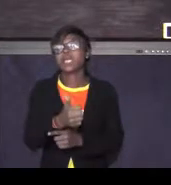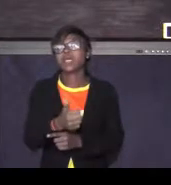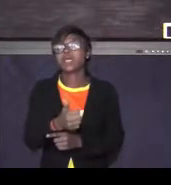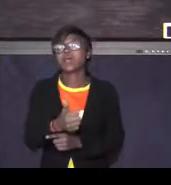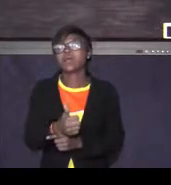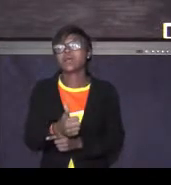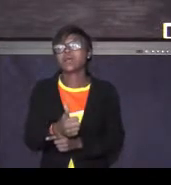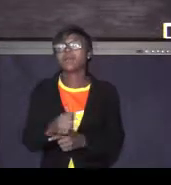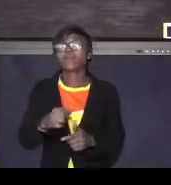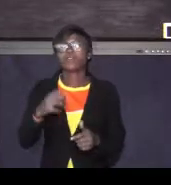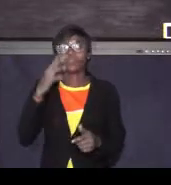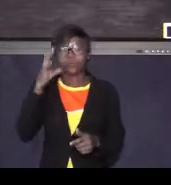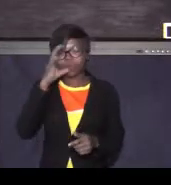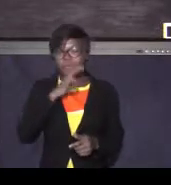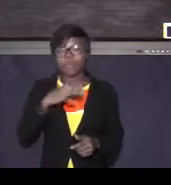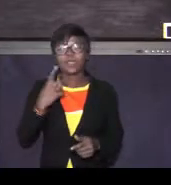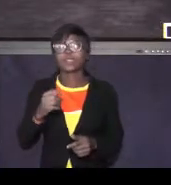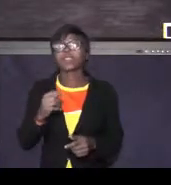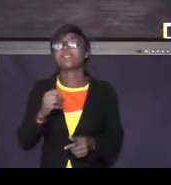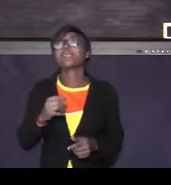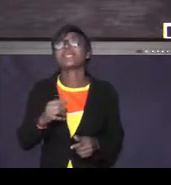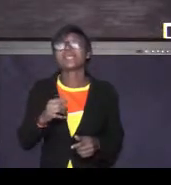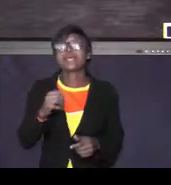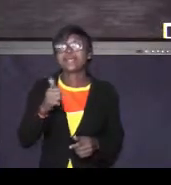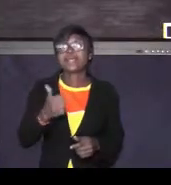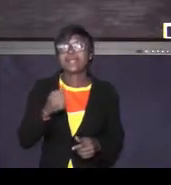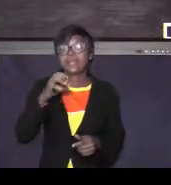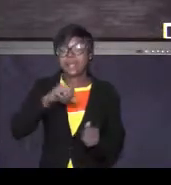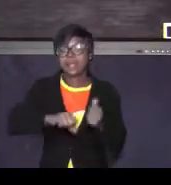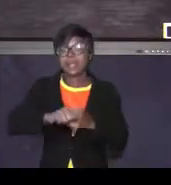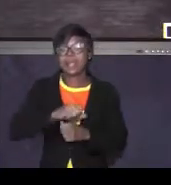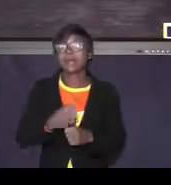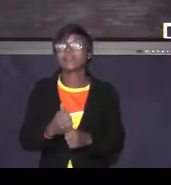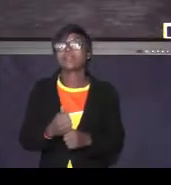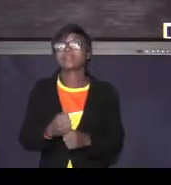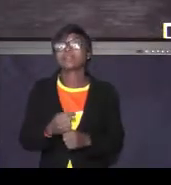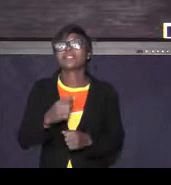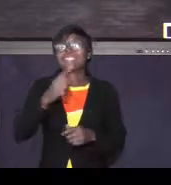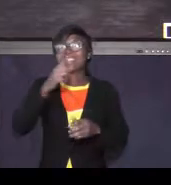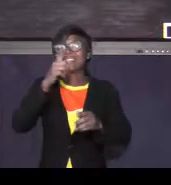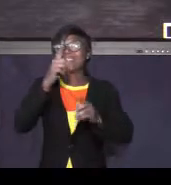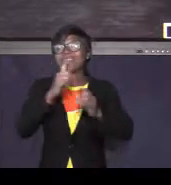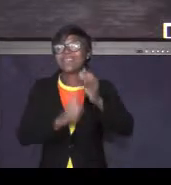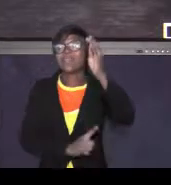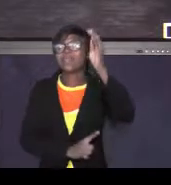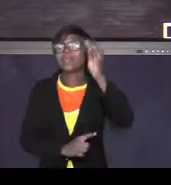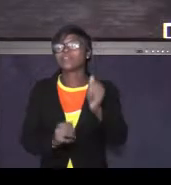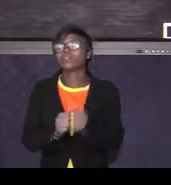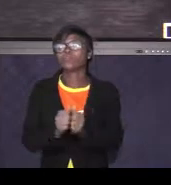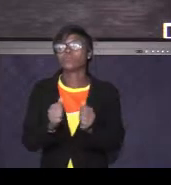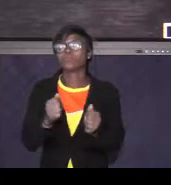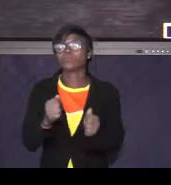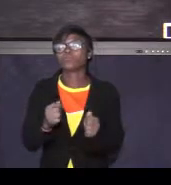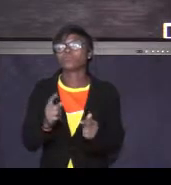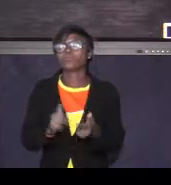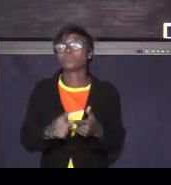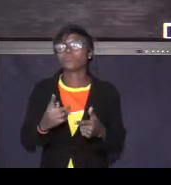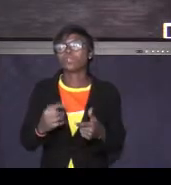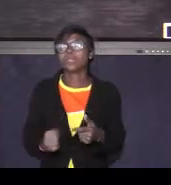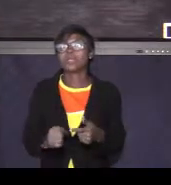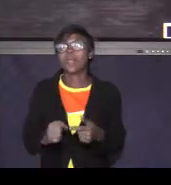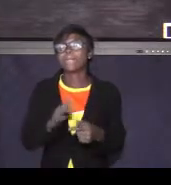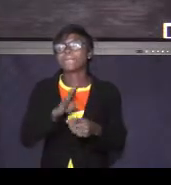breadth. Find the area of this one, length times the breadth. Find the area of this one, the length, which is 30 centimeters, times the